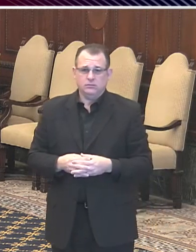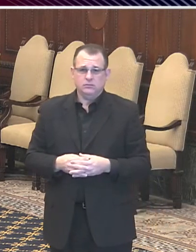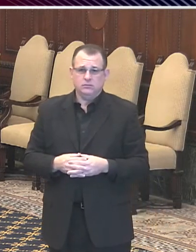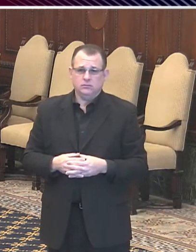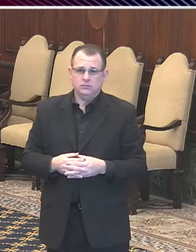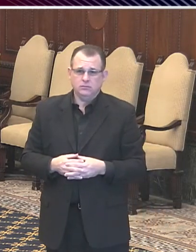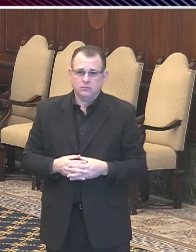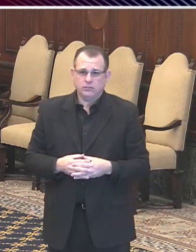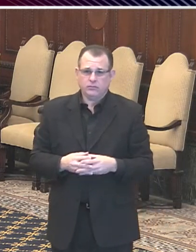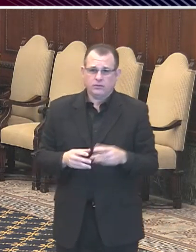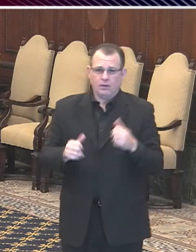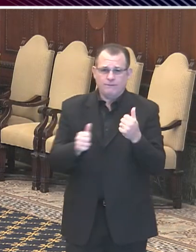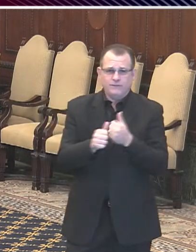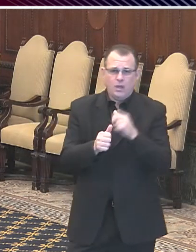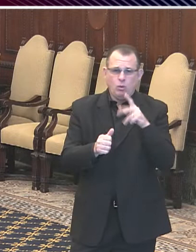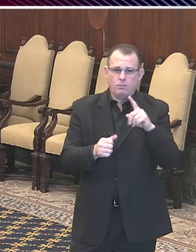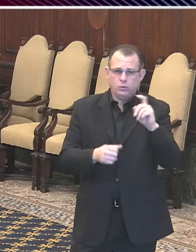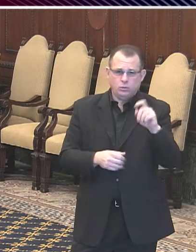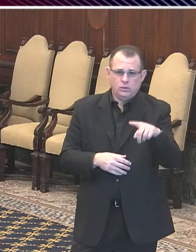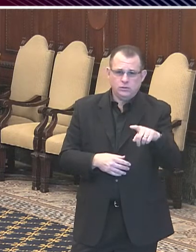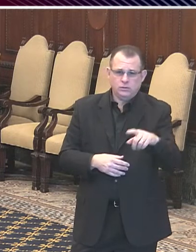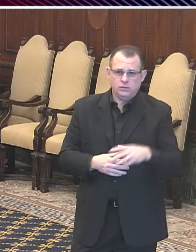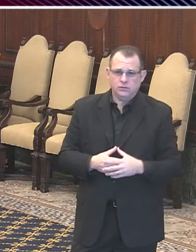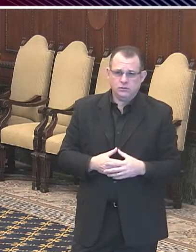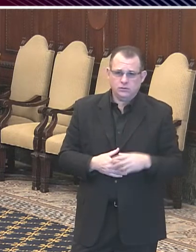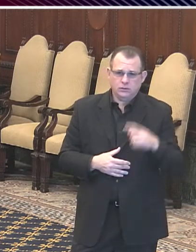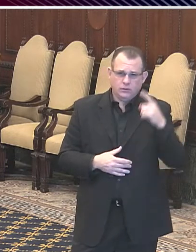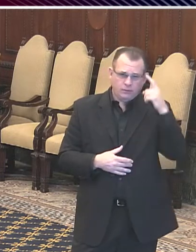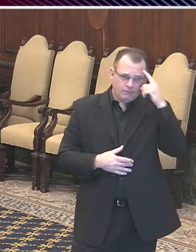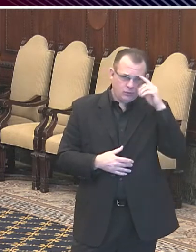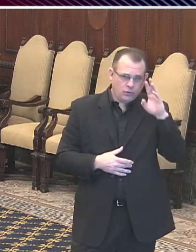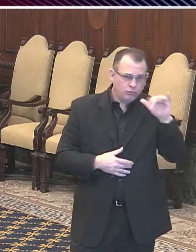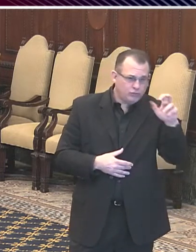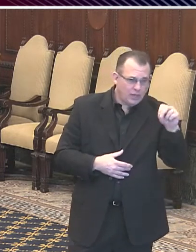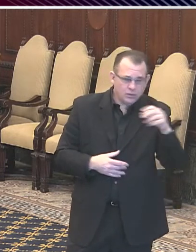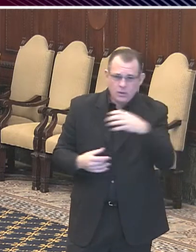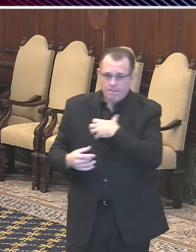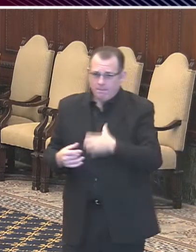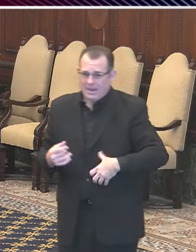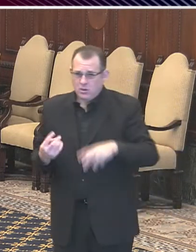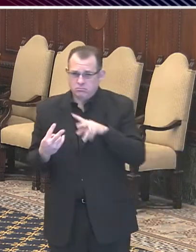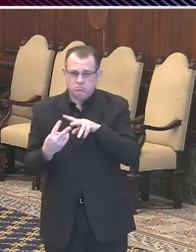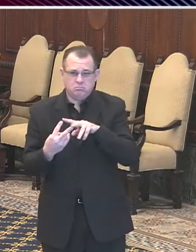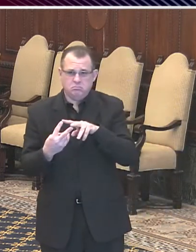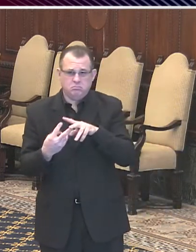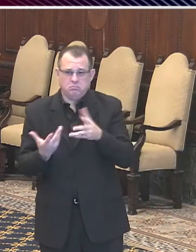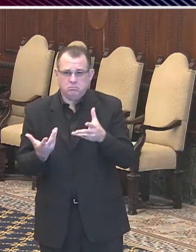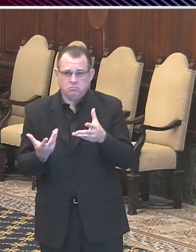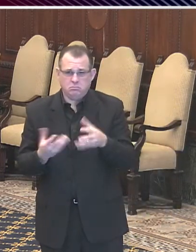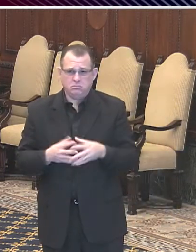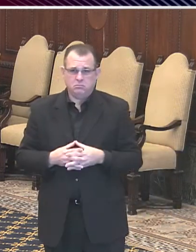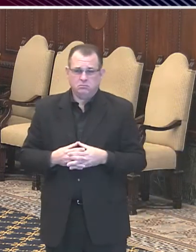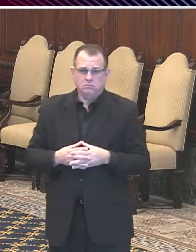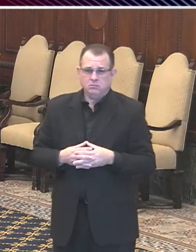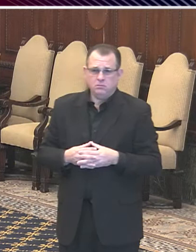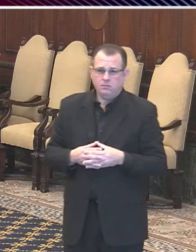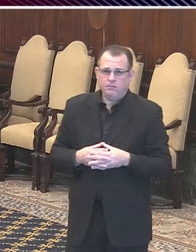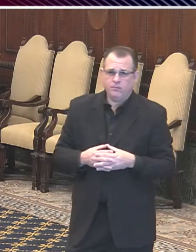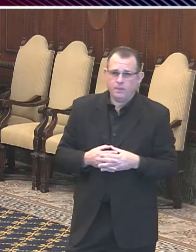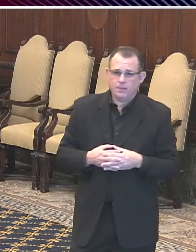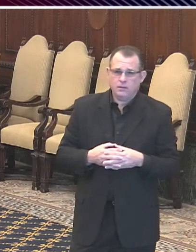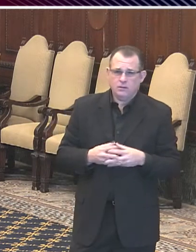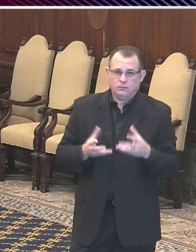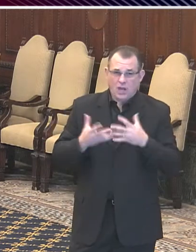Follow up to that then, I don't know if this is for Brian or for the mayor. I mean, at what point, there's a lot of people with SEPTA that are